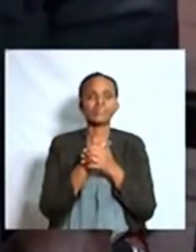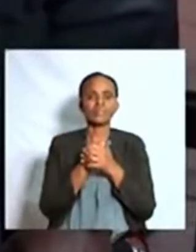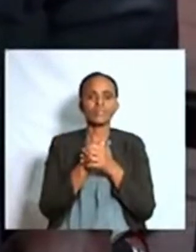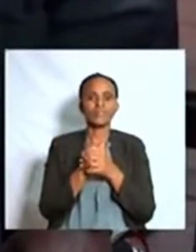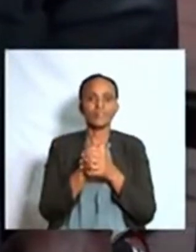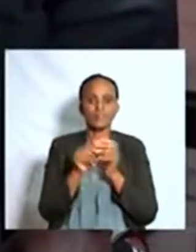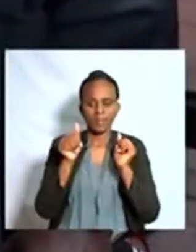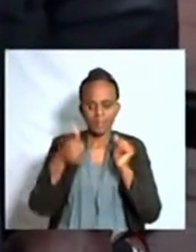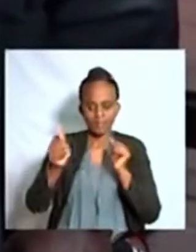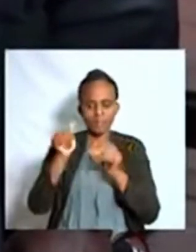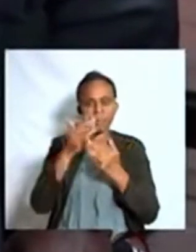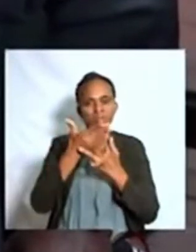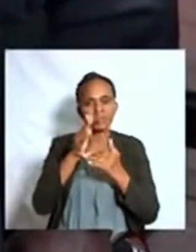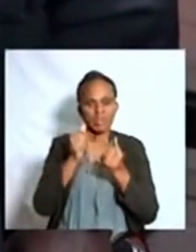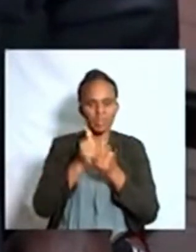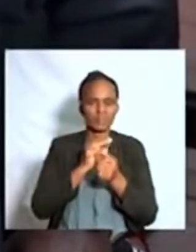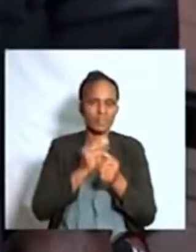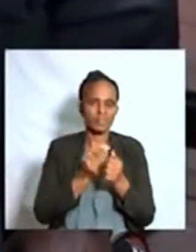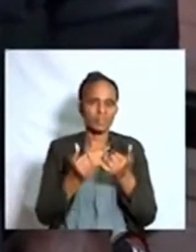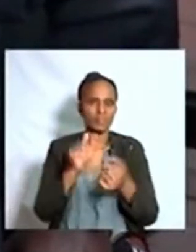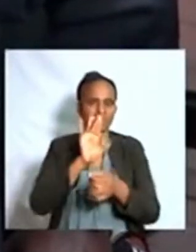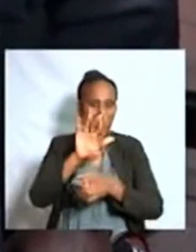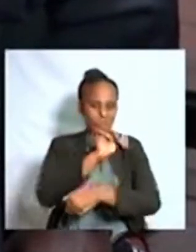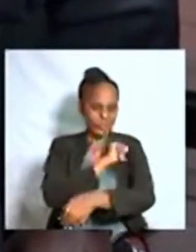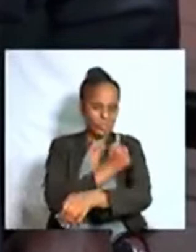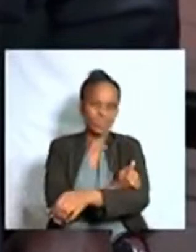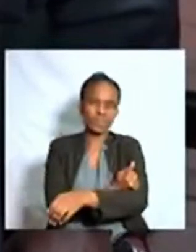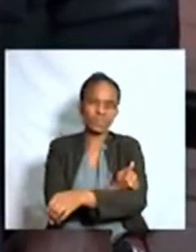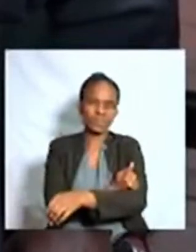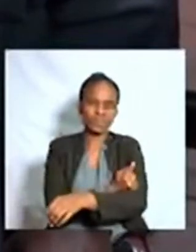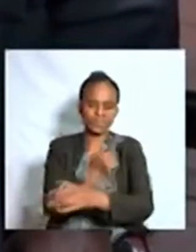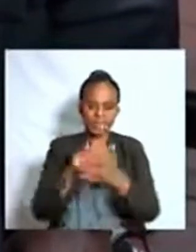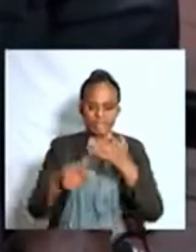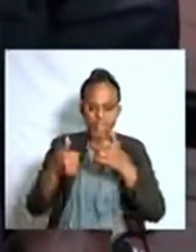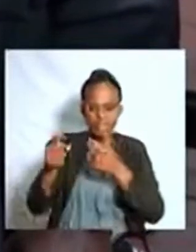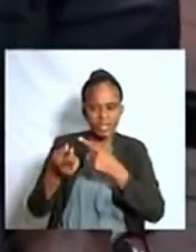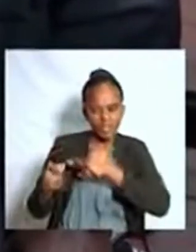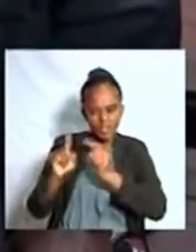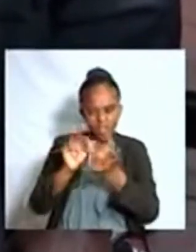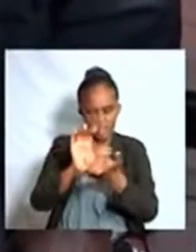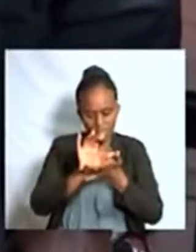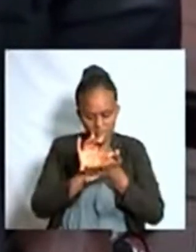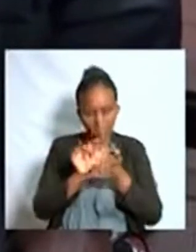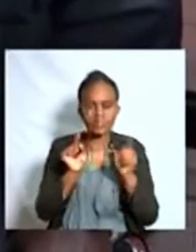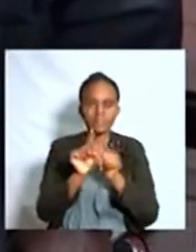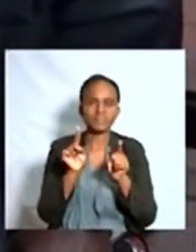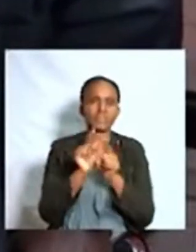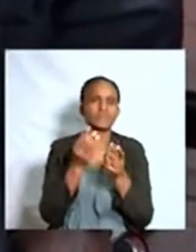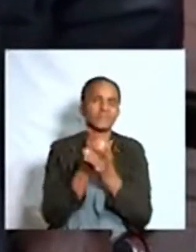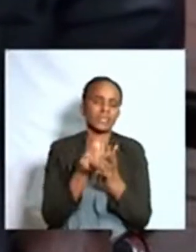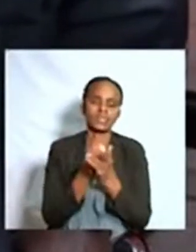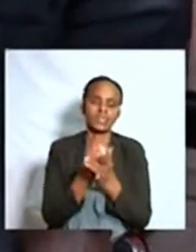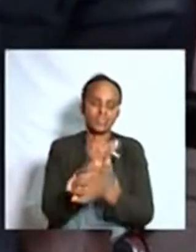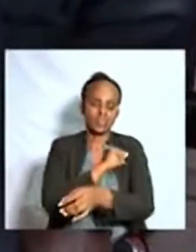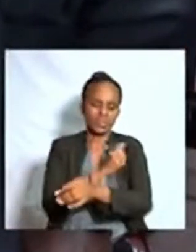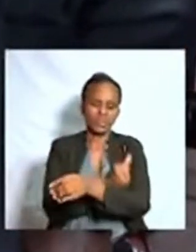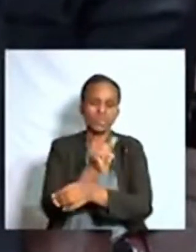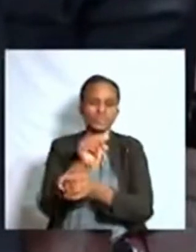Can you kindly share with us the authority that you got to borrow the same capital?